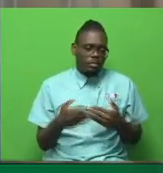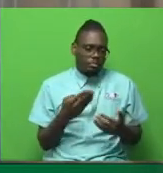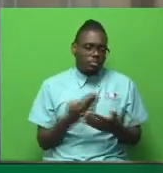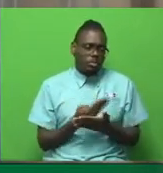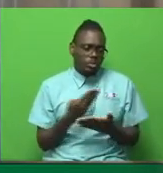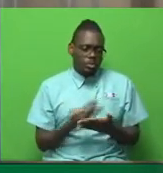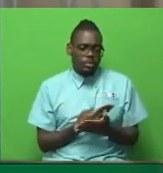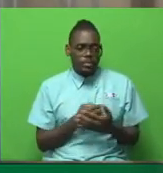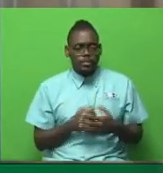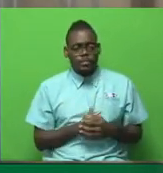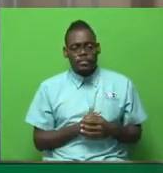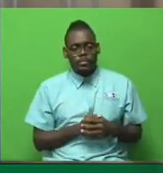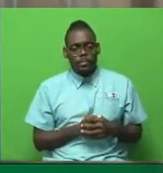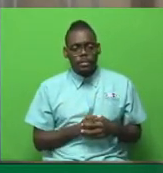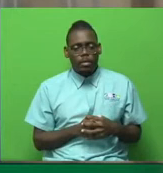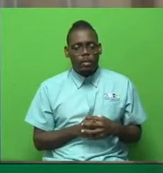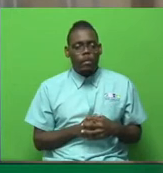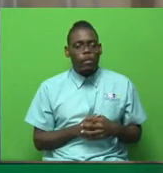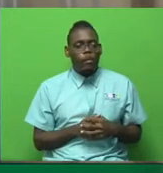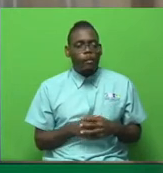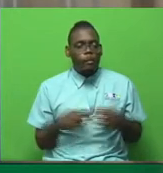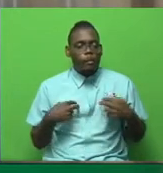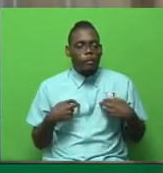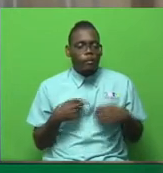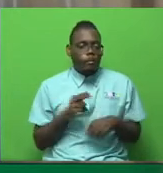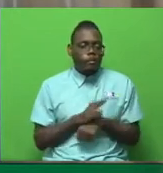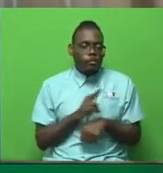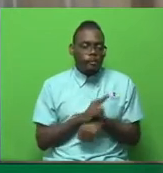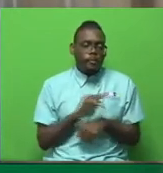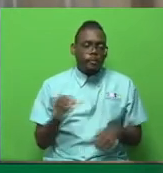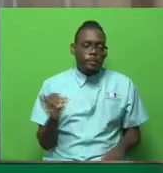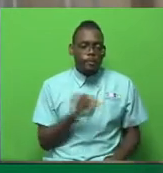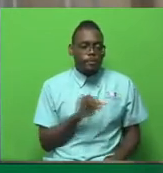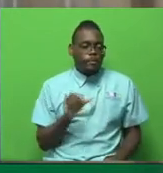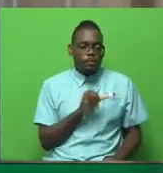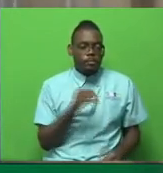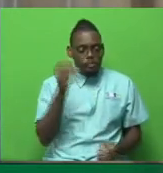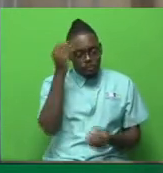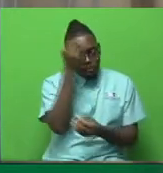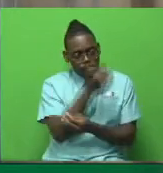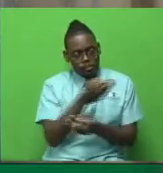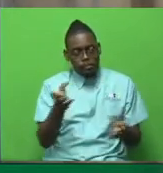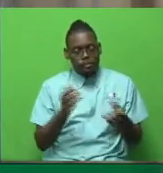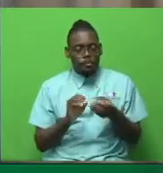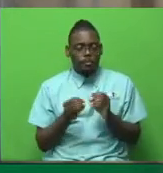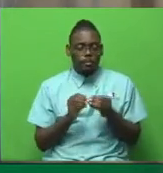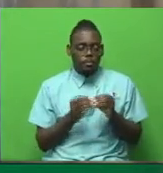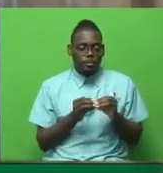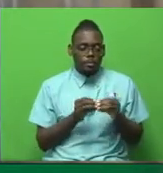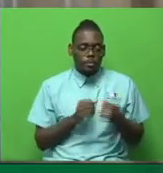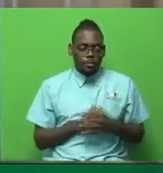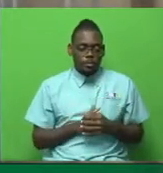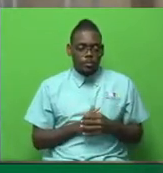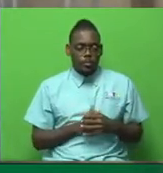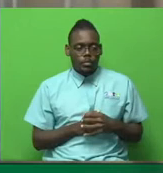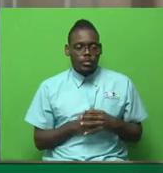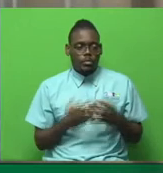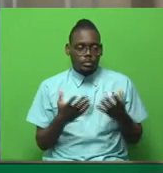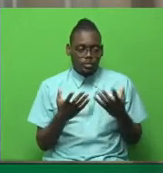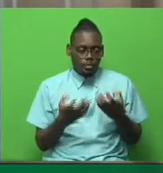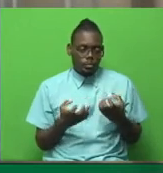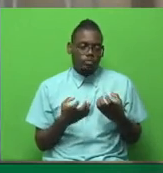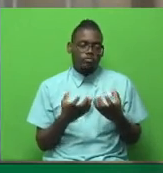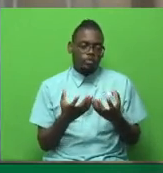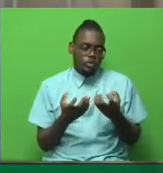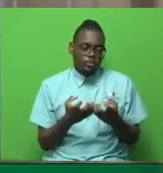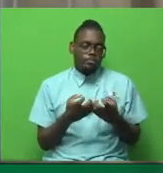I have used the very same data and for the minister and the ministry of finances reference I want to advise him that the